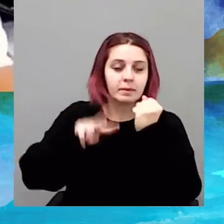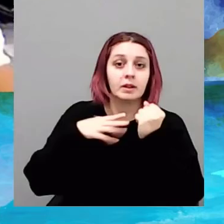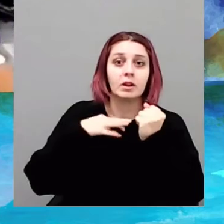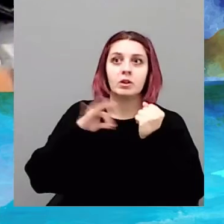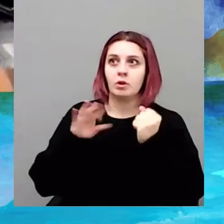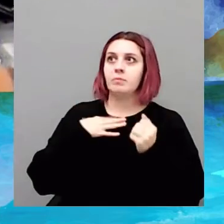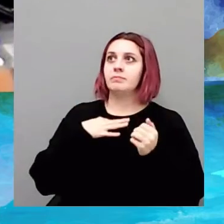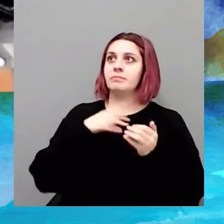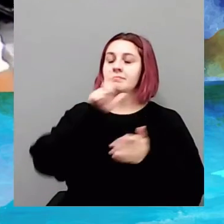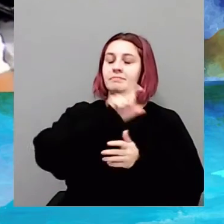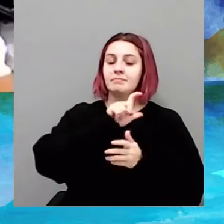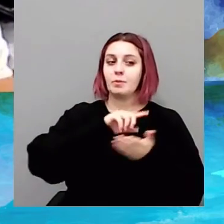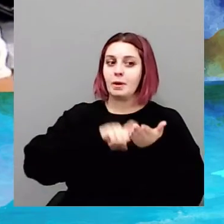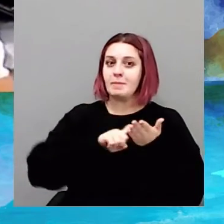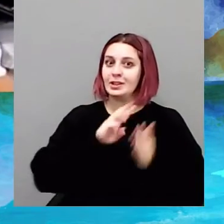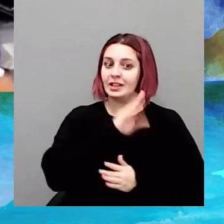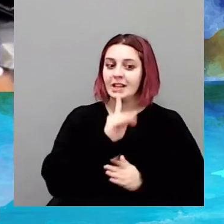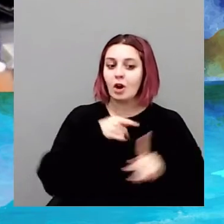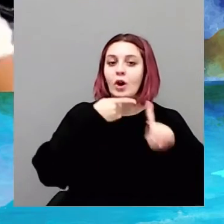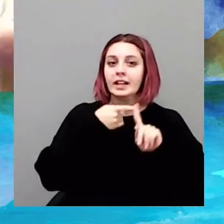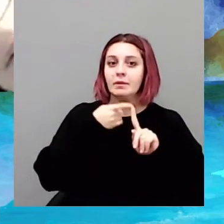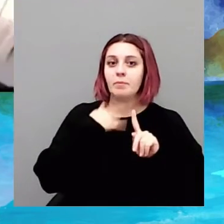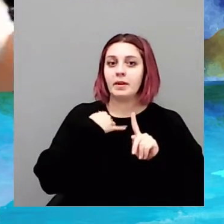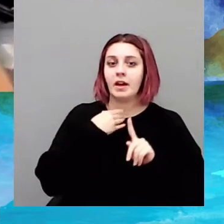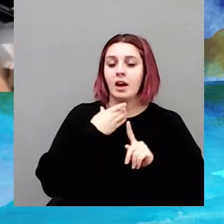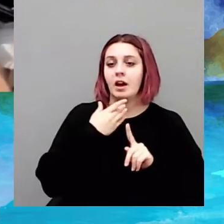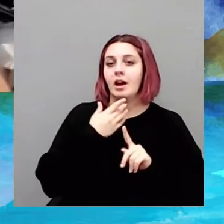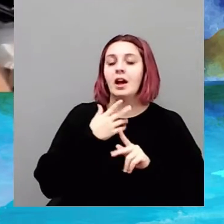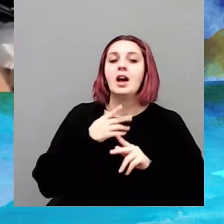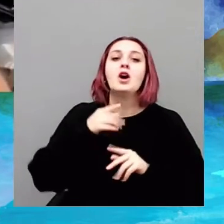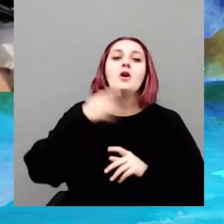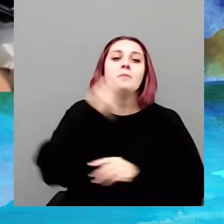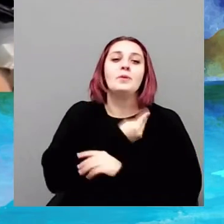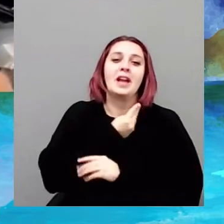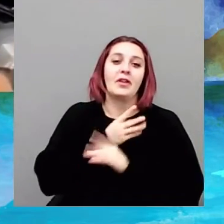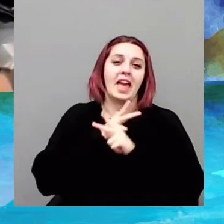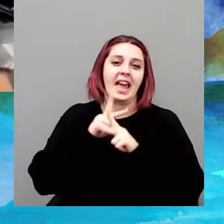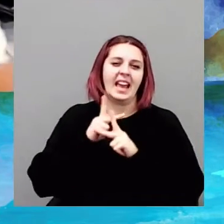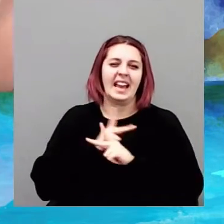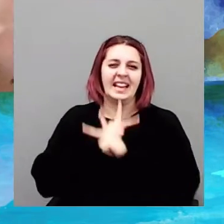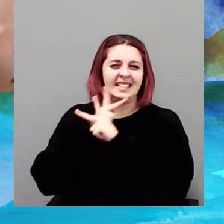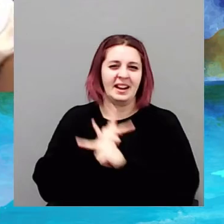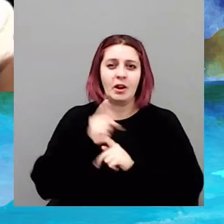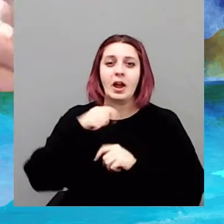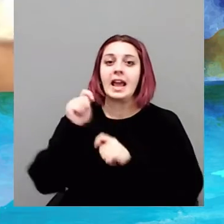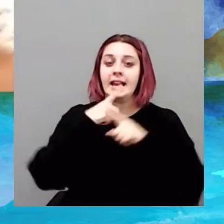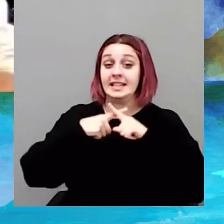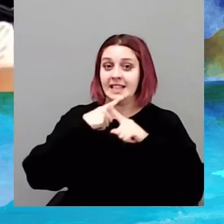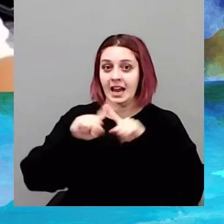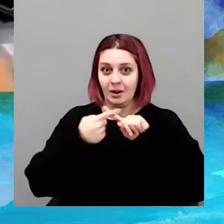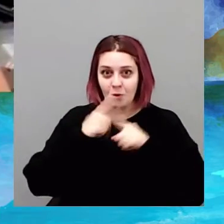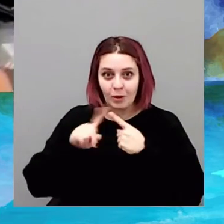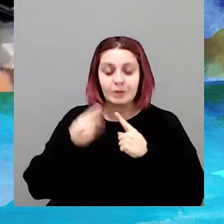final degree project. So it was a way to help people